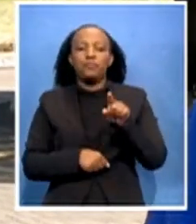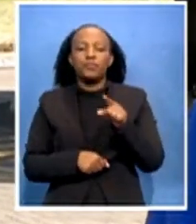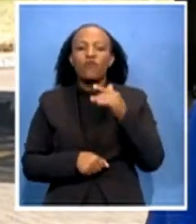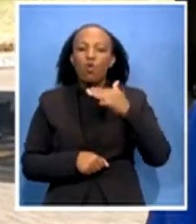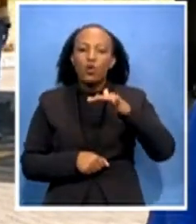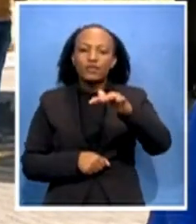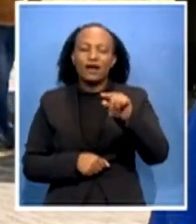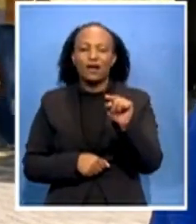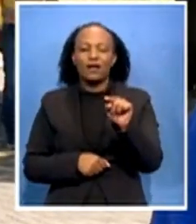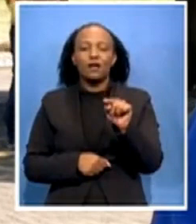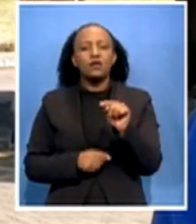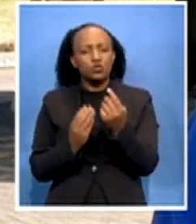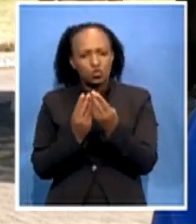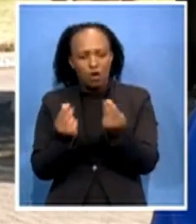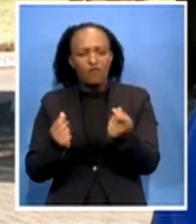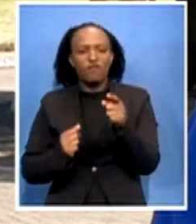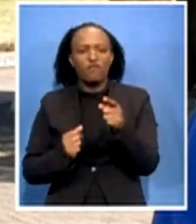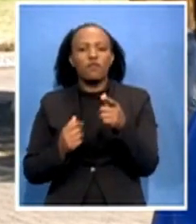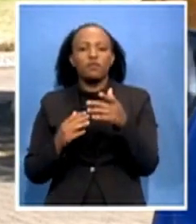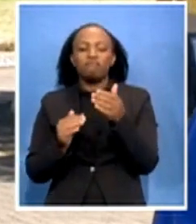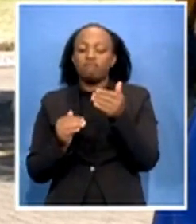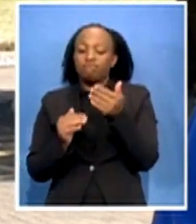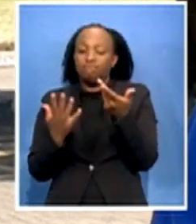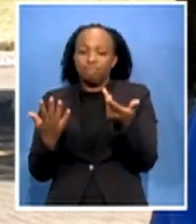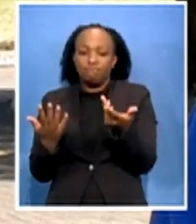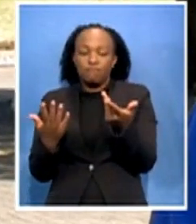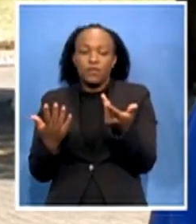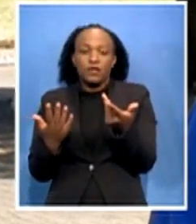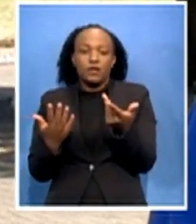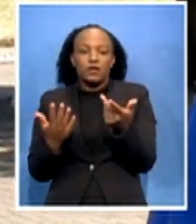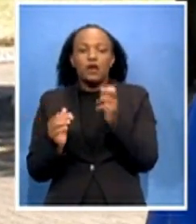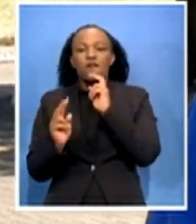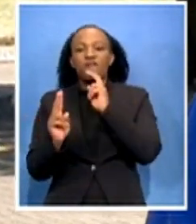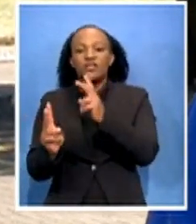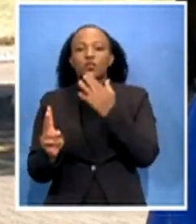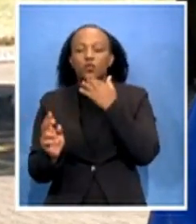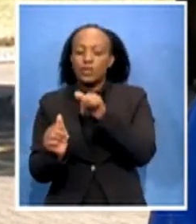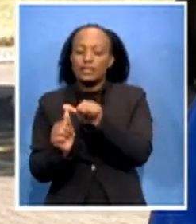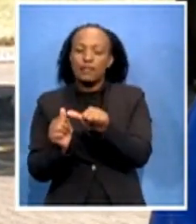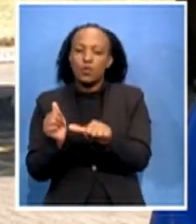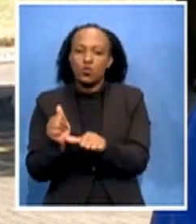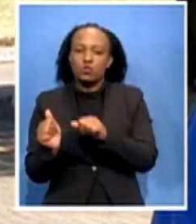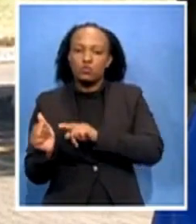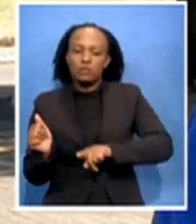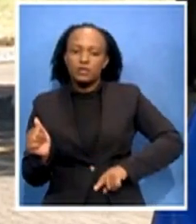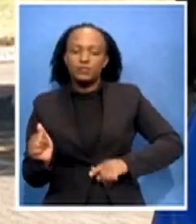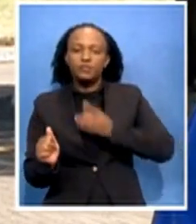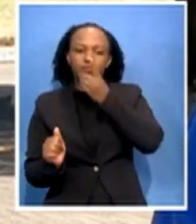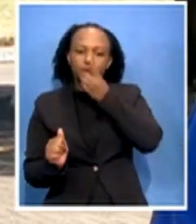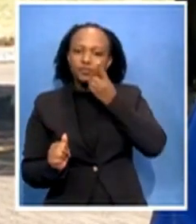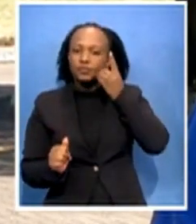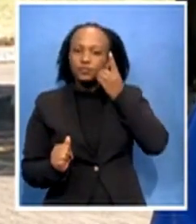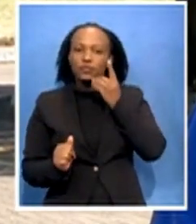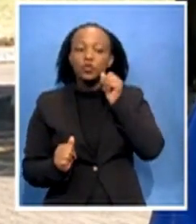ahead of the visit of the Deputy President David Mabuza tomorrow, we are here on the ground just to try